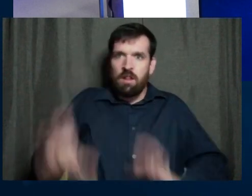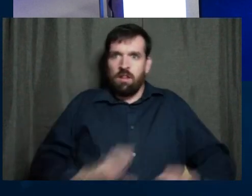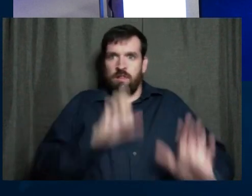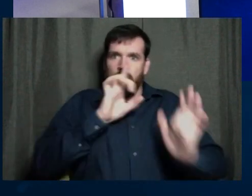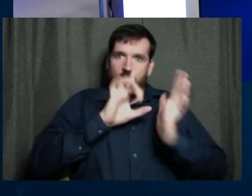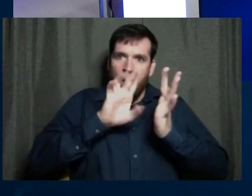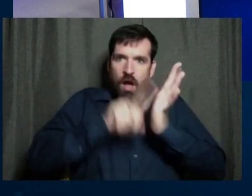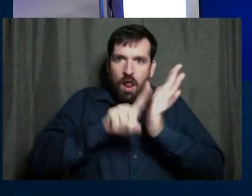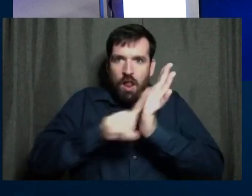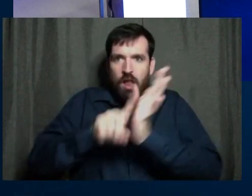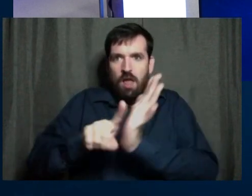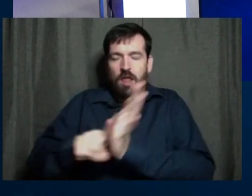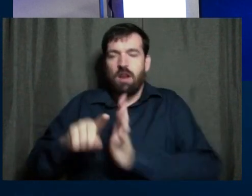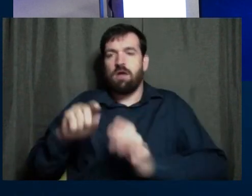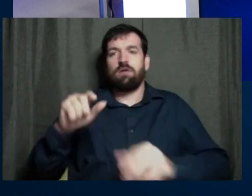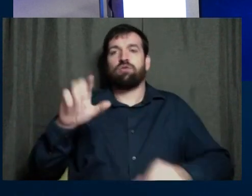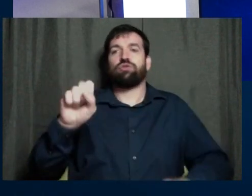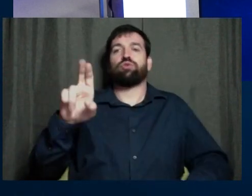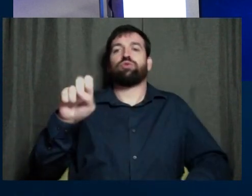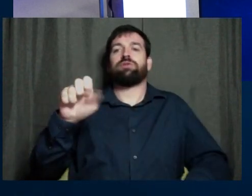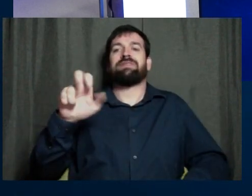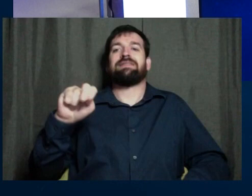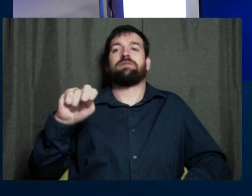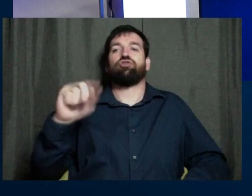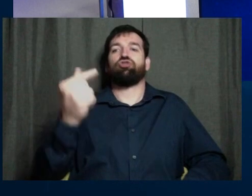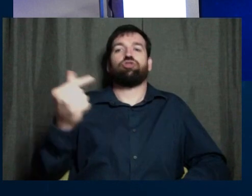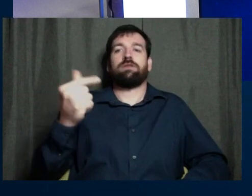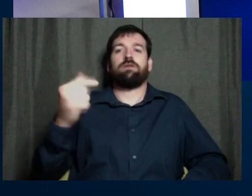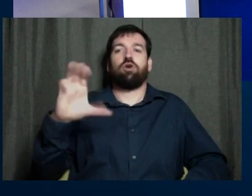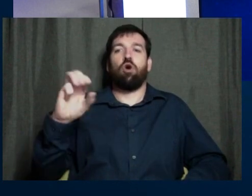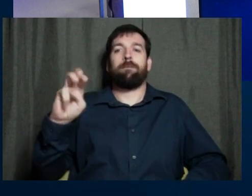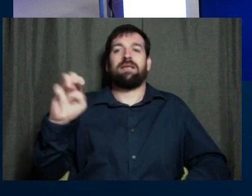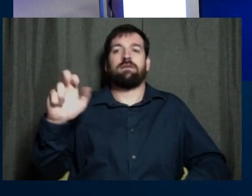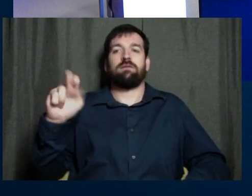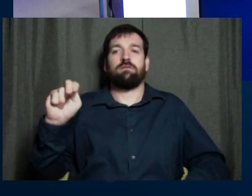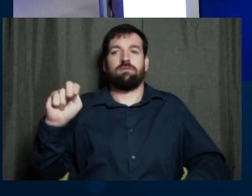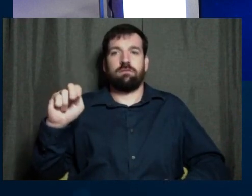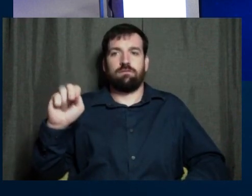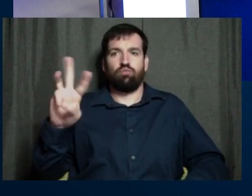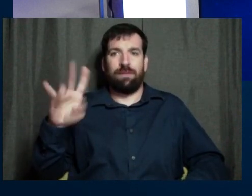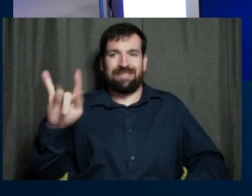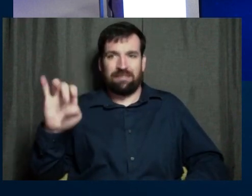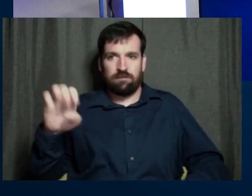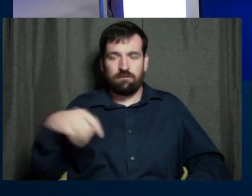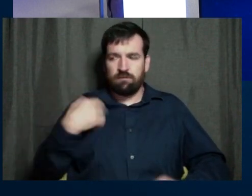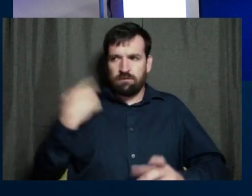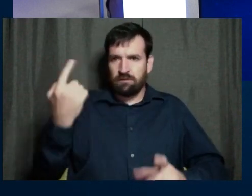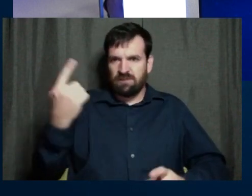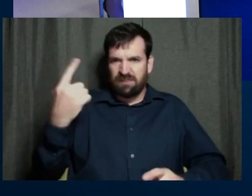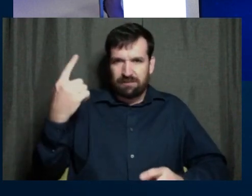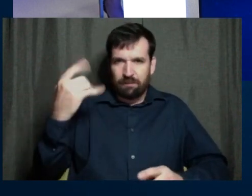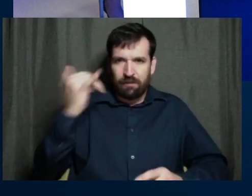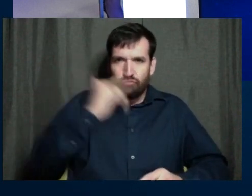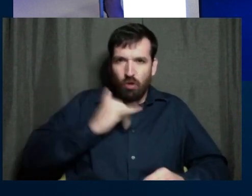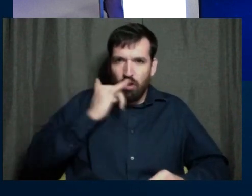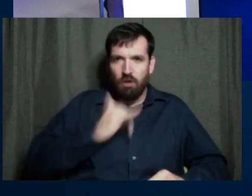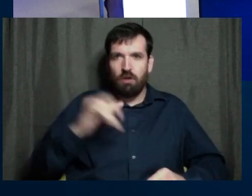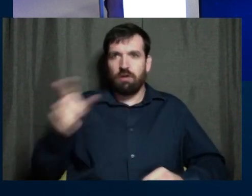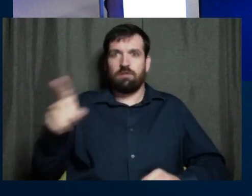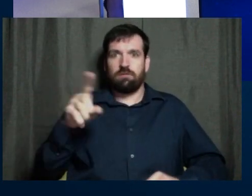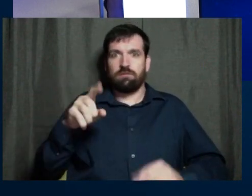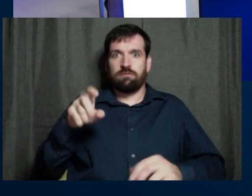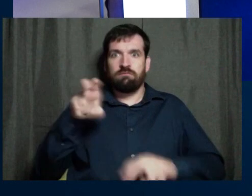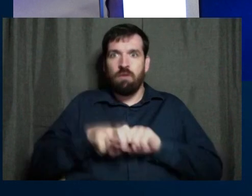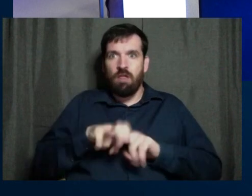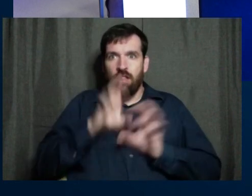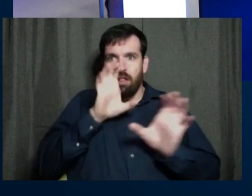Komen site, doing what I think a lot of women do. When you think there's something wrong with you or somebody in your family, you go sitting up at night scrolling